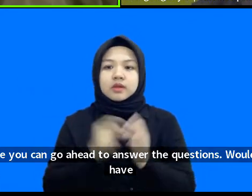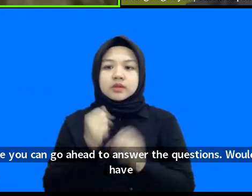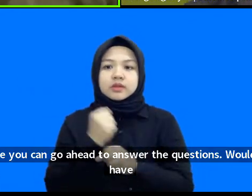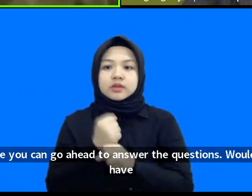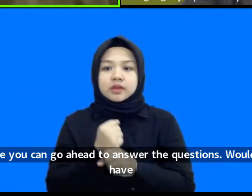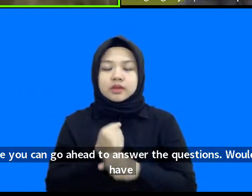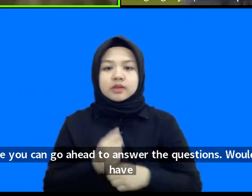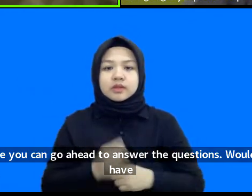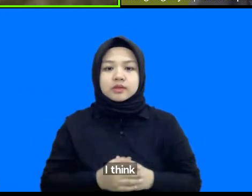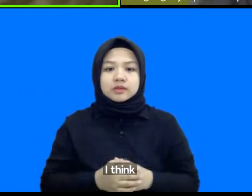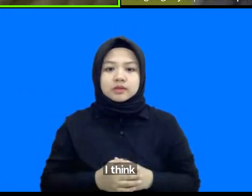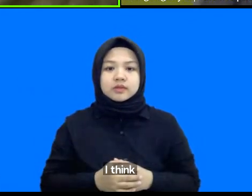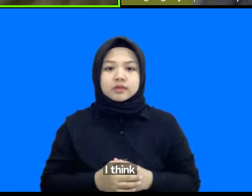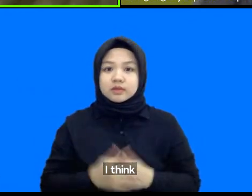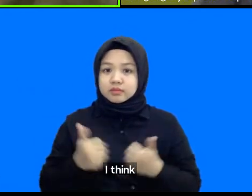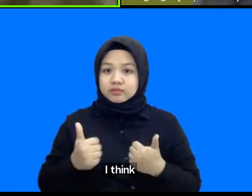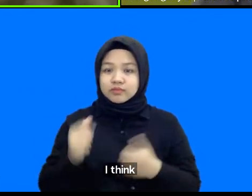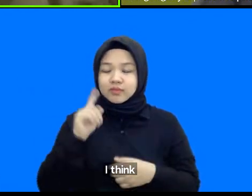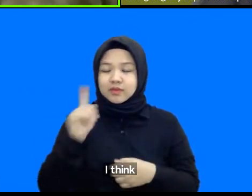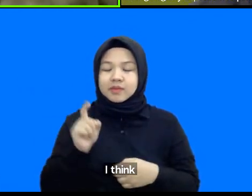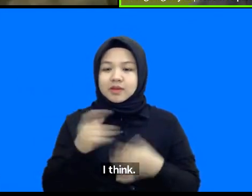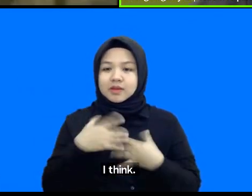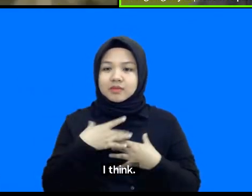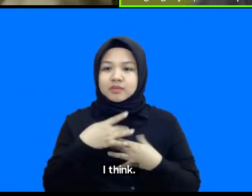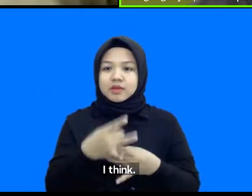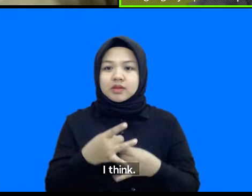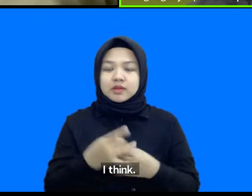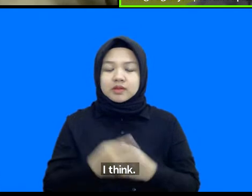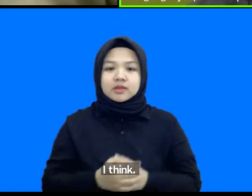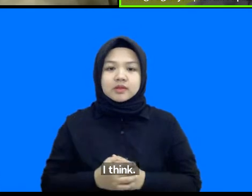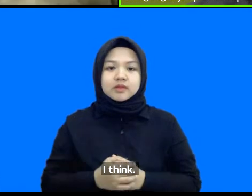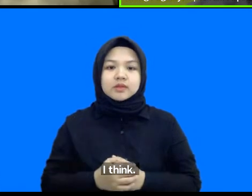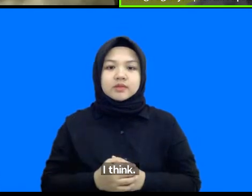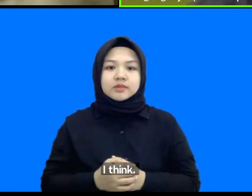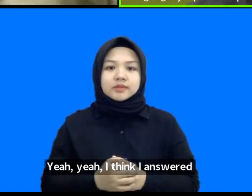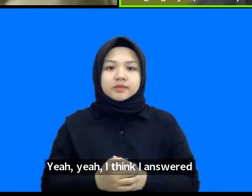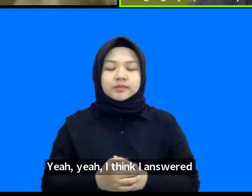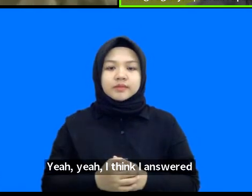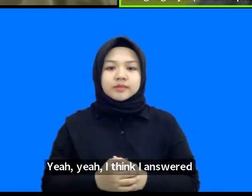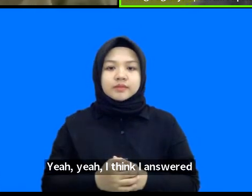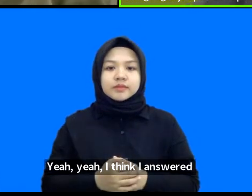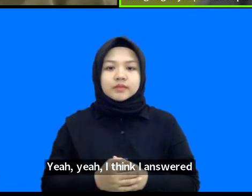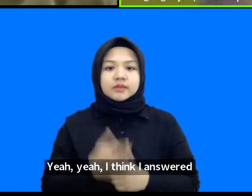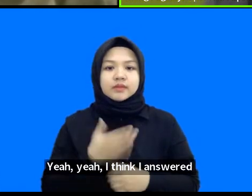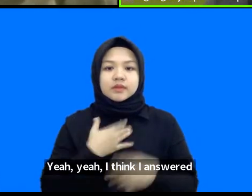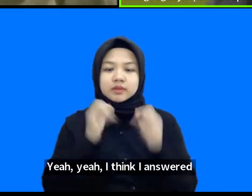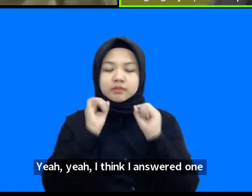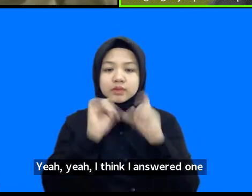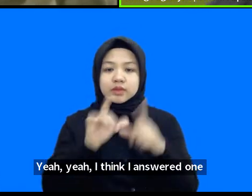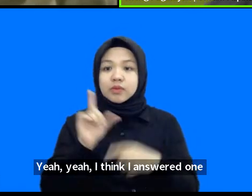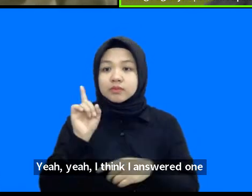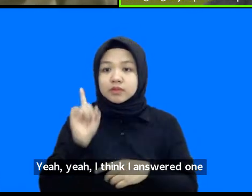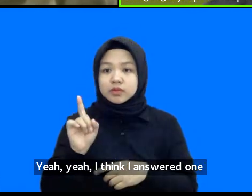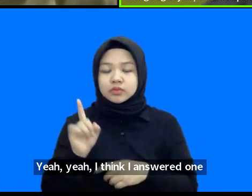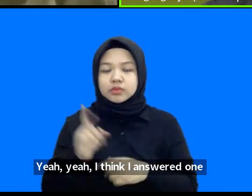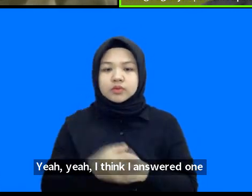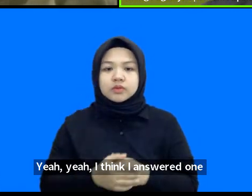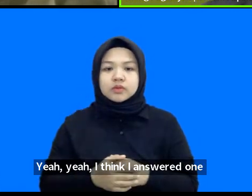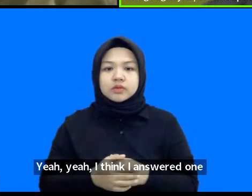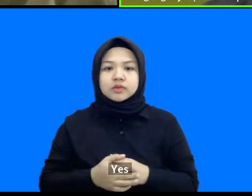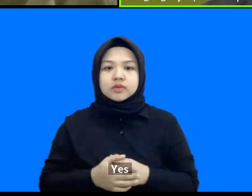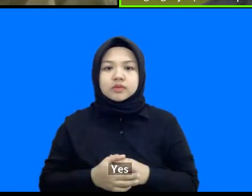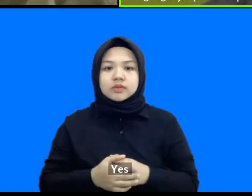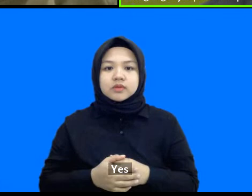questions, yeah. Yeah. I think I answered one. Yes. Apologies, I took the liberty to answer to